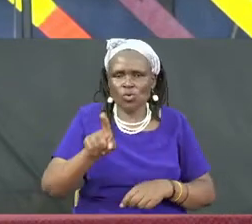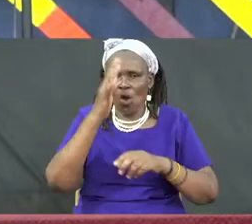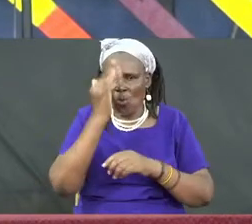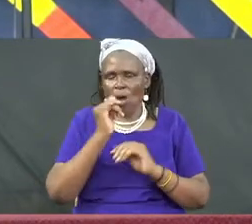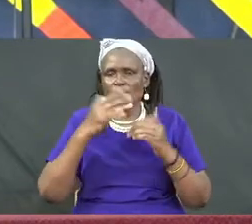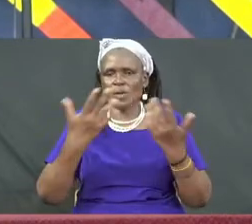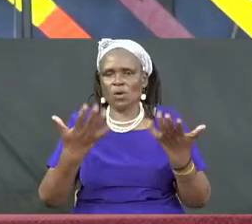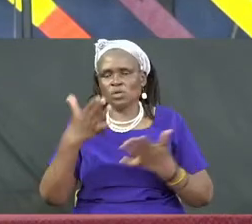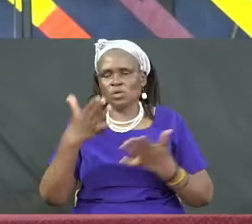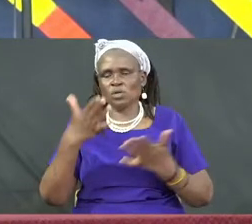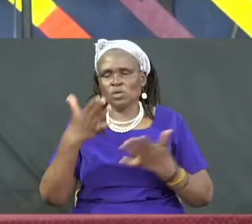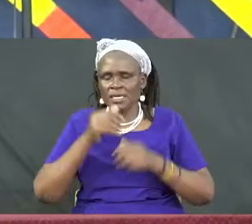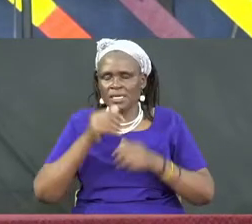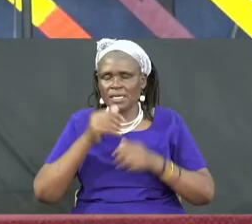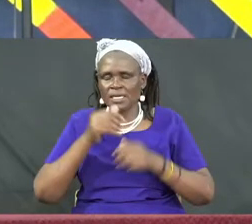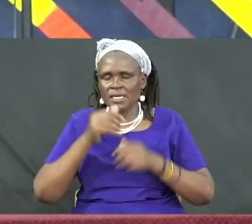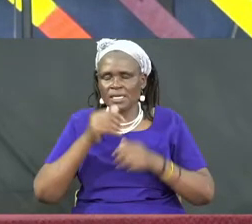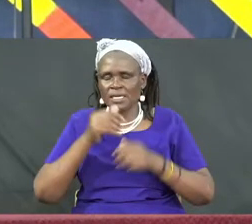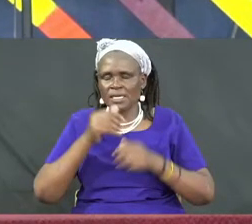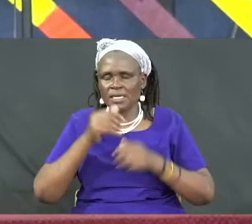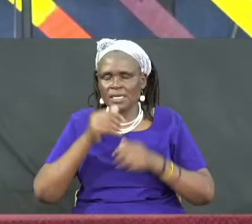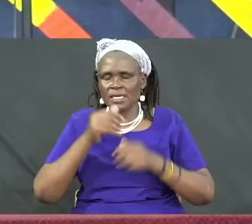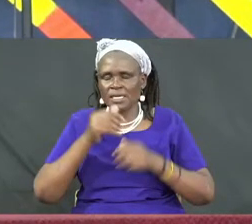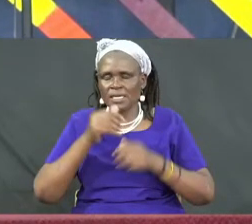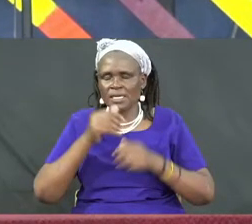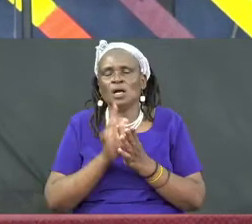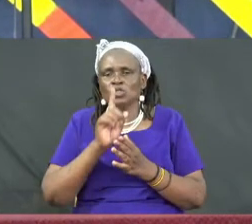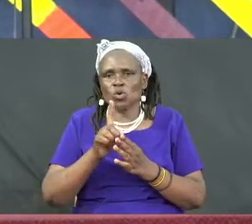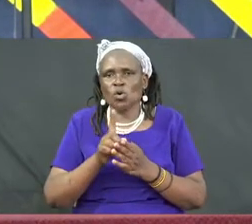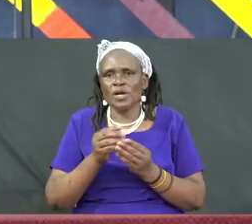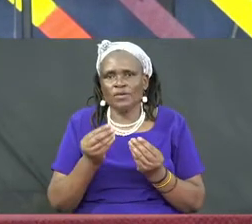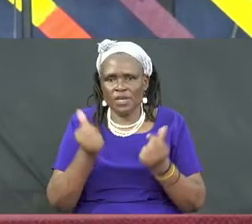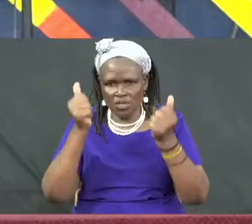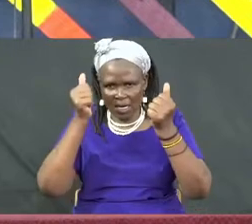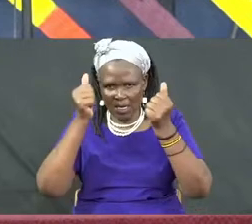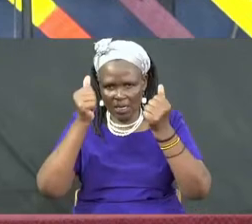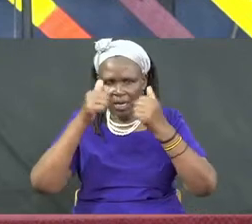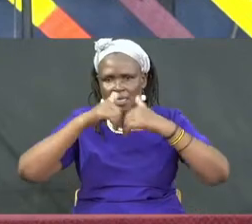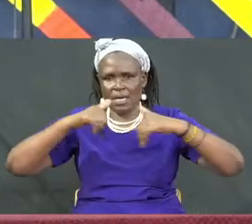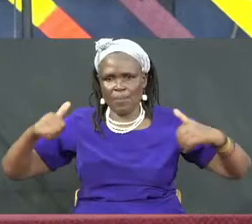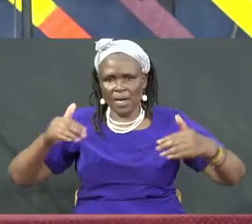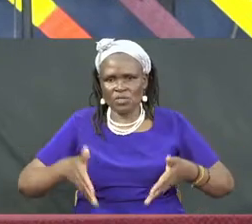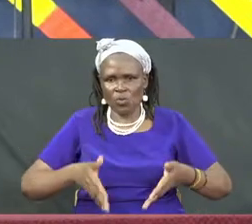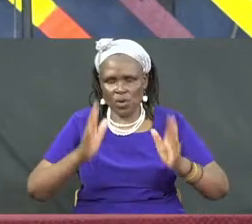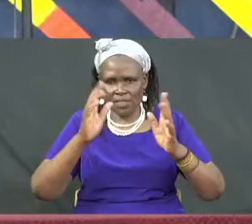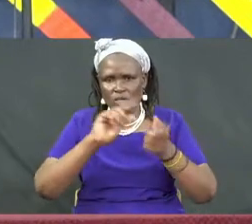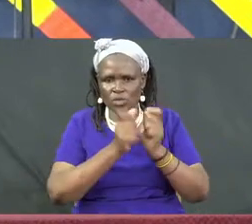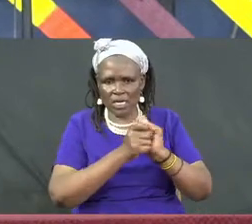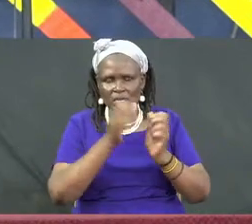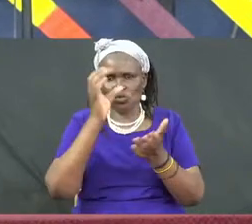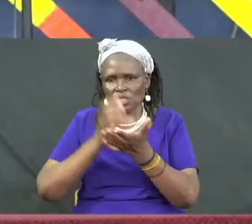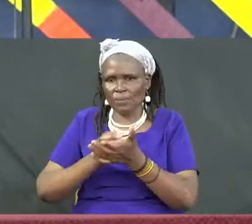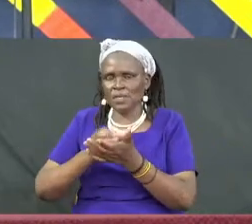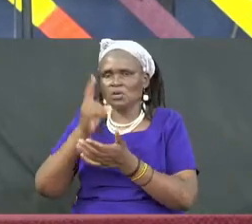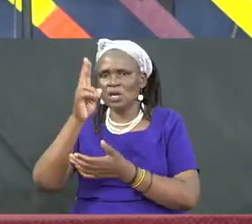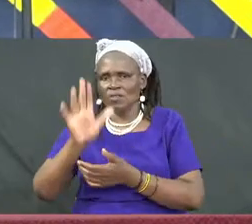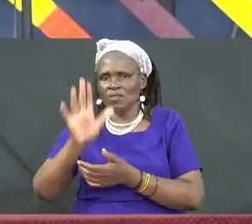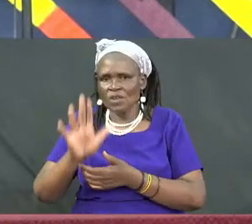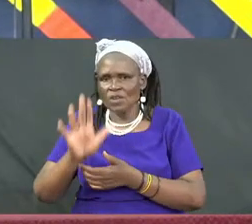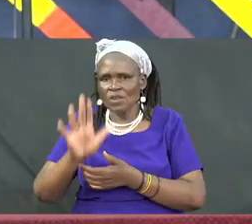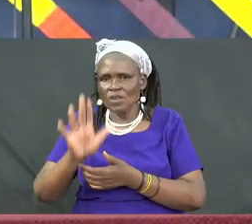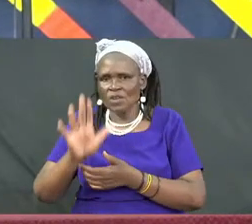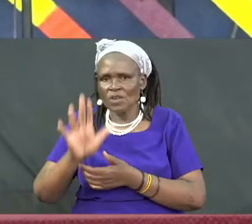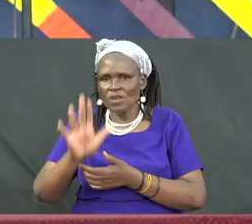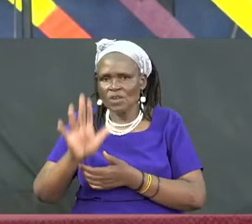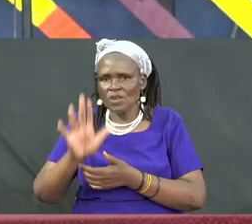has blessed you. So eventually they part ways. But you turn to chapter 25 of the book of Numbers, and